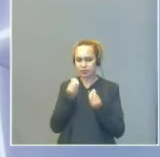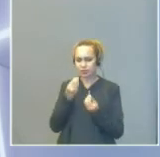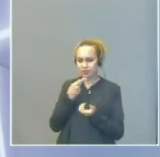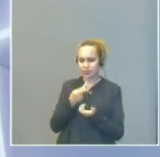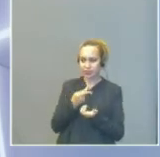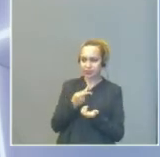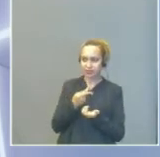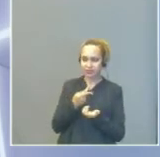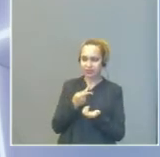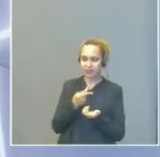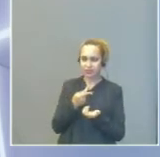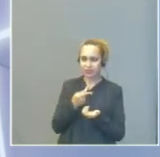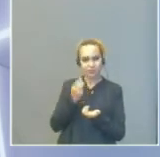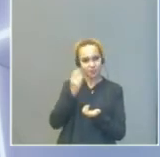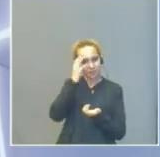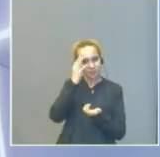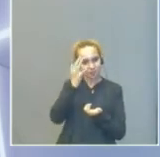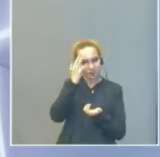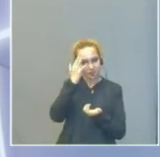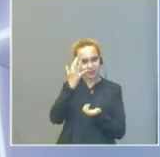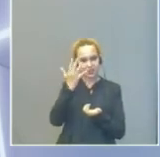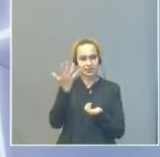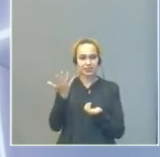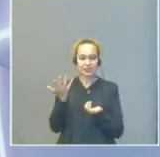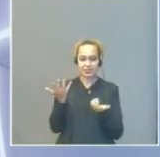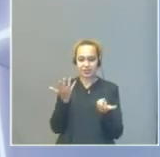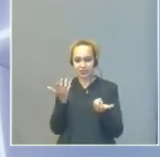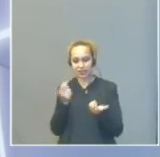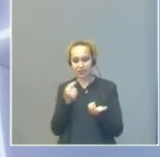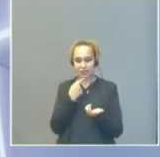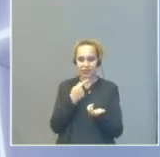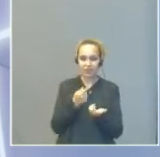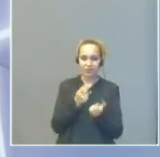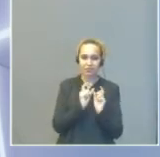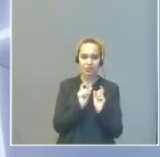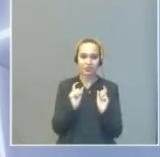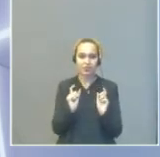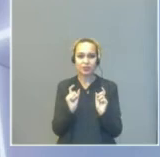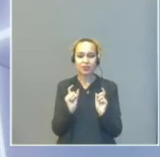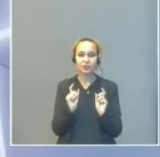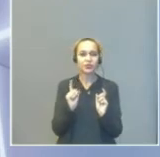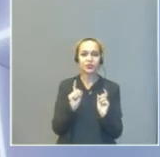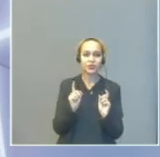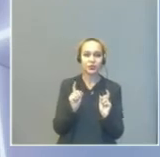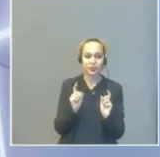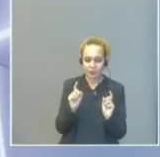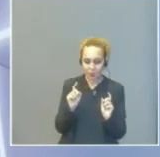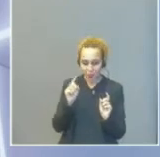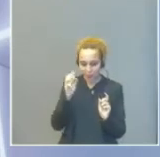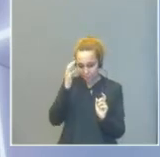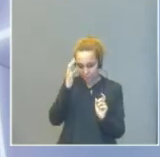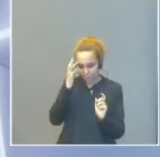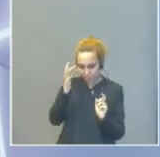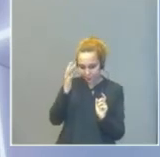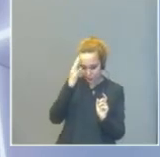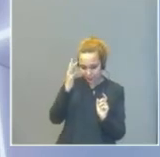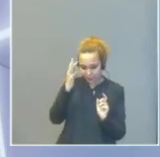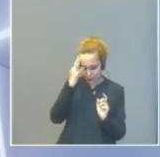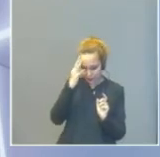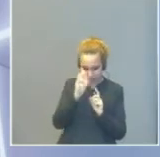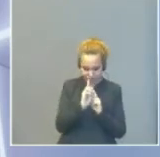Paraphrasing Deleuze, one does not think without becoming otherwise. Truly